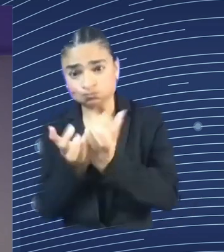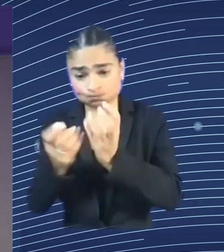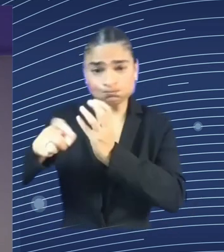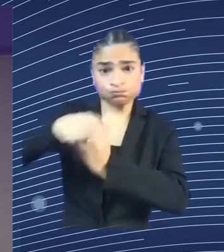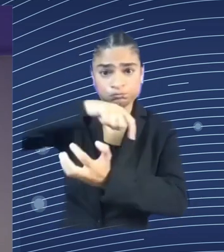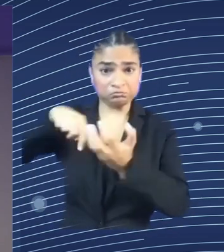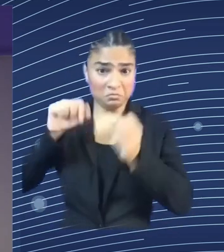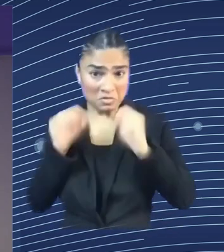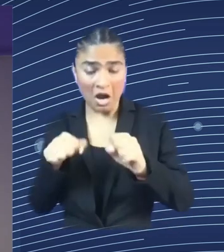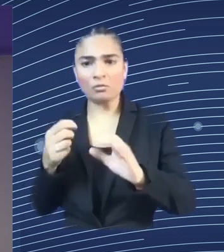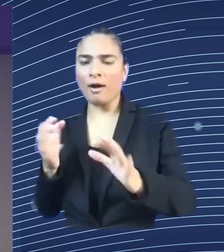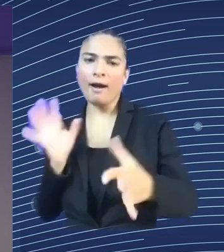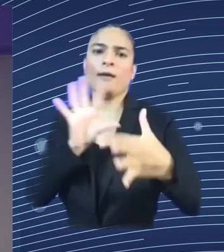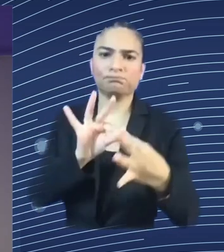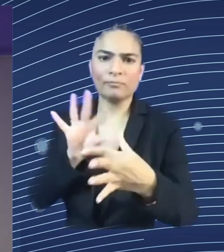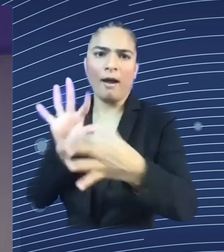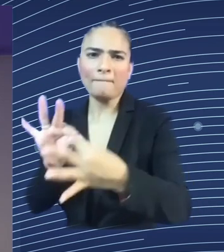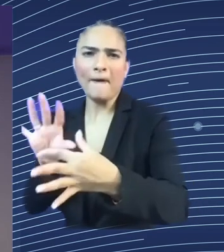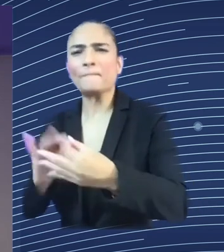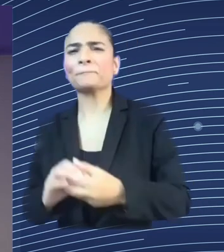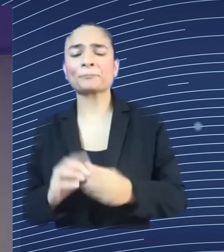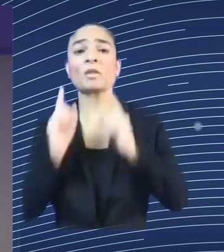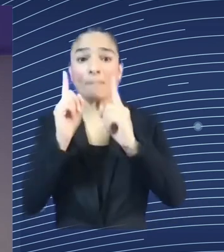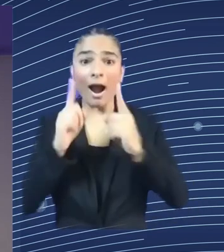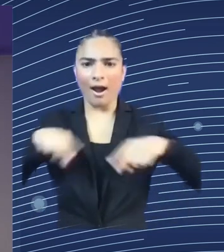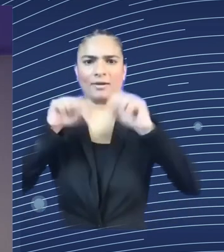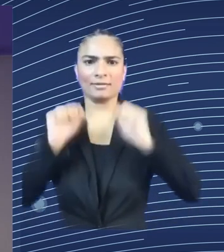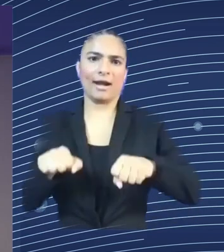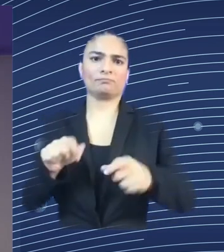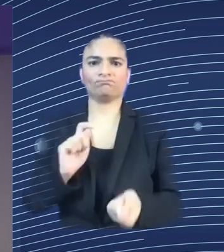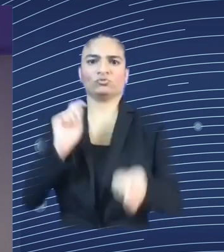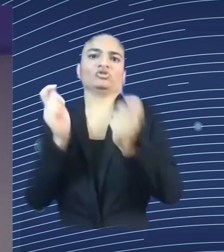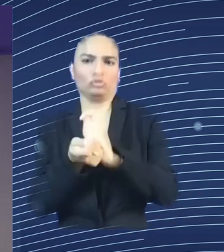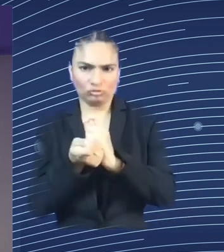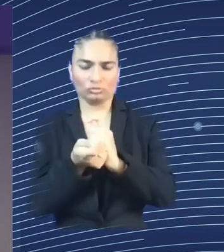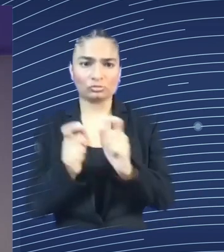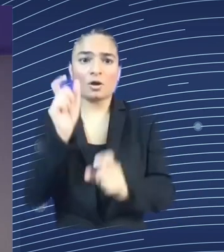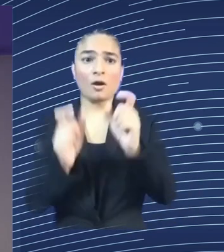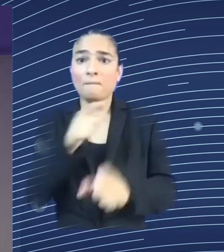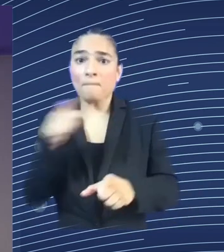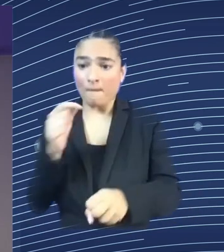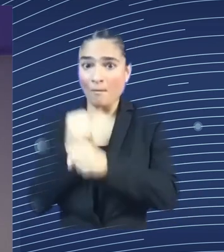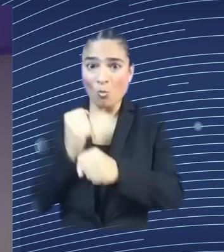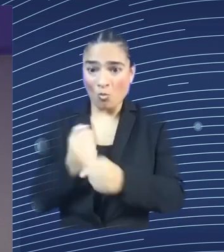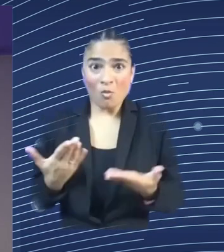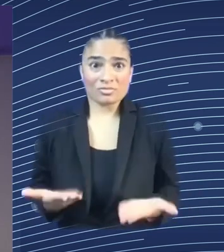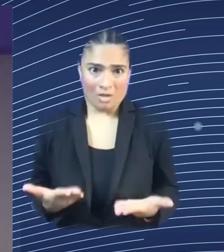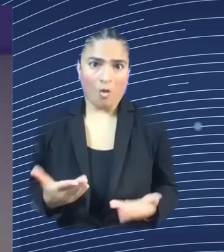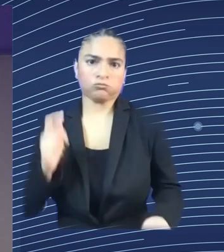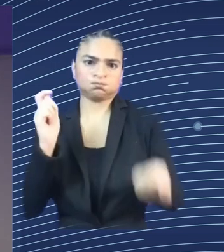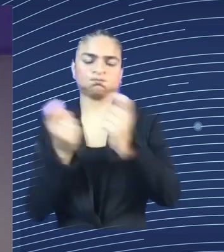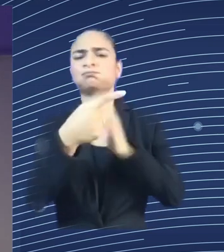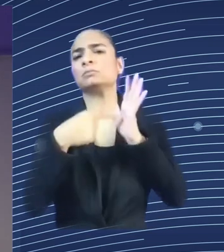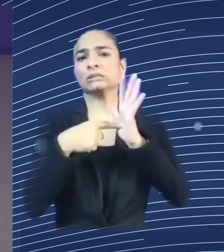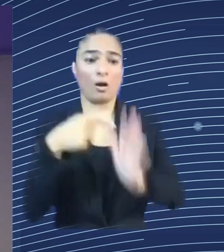lawyers. Today, large parts of the day of a paralegal, for example, is making searches and these kind of things. These are the